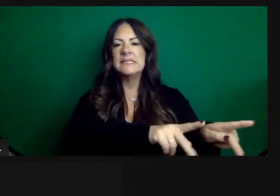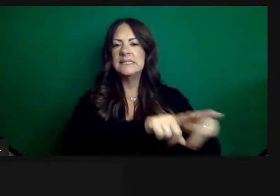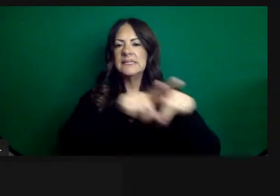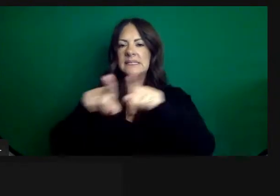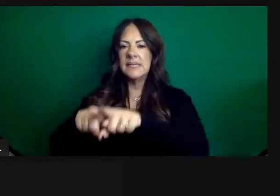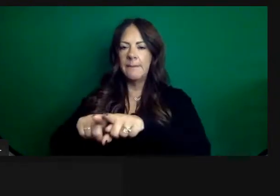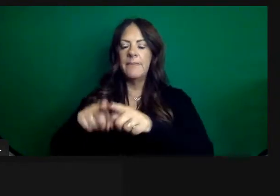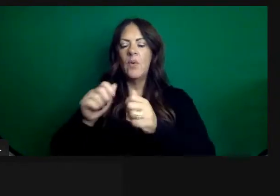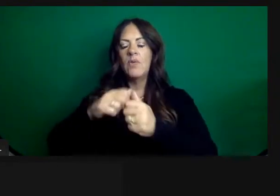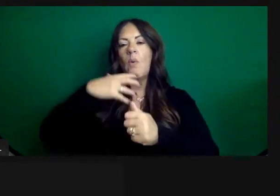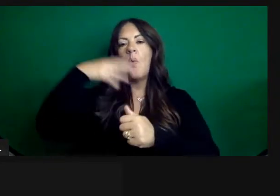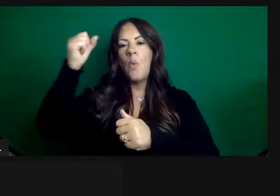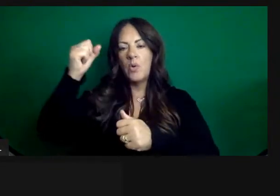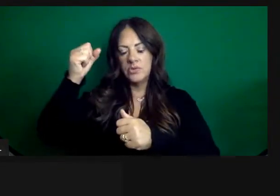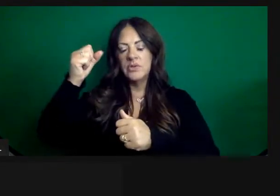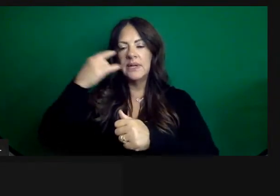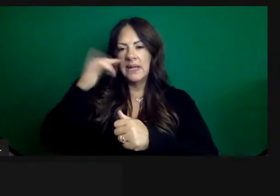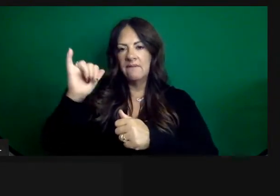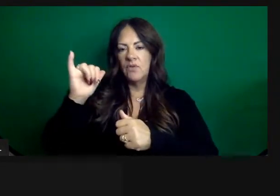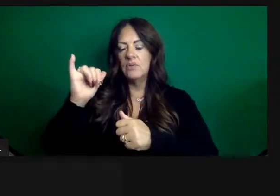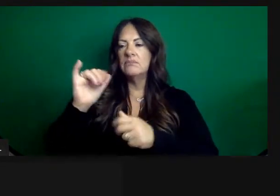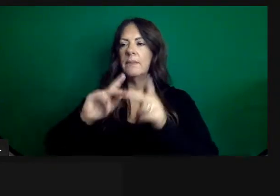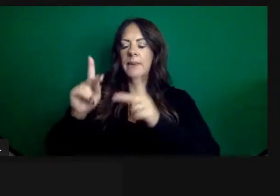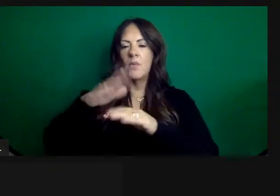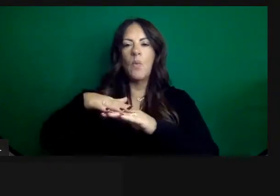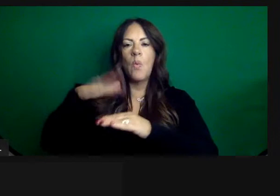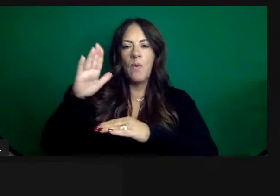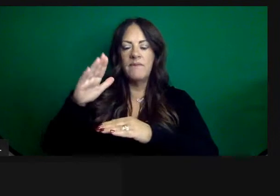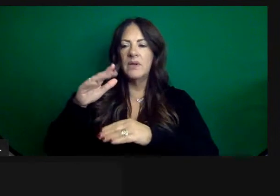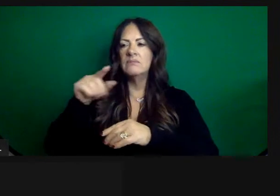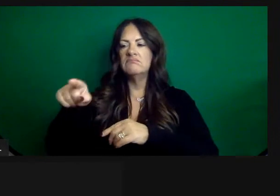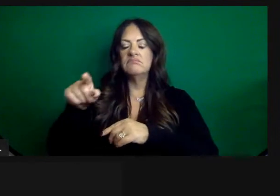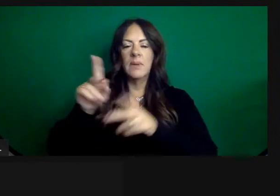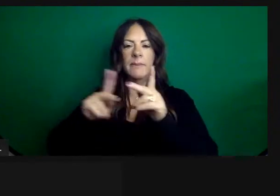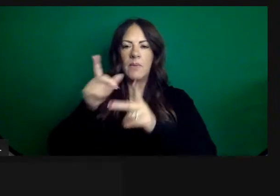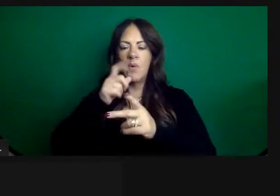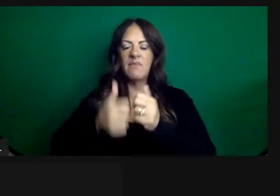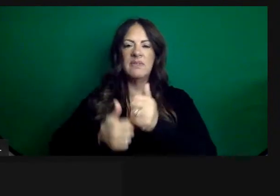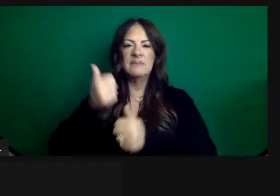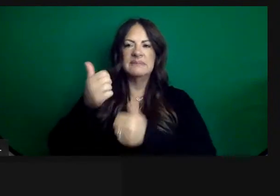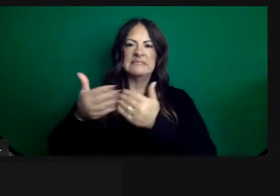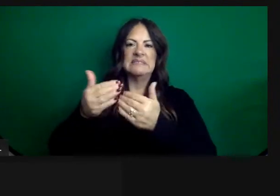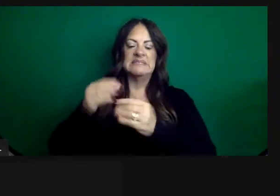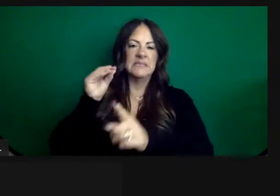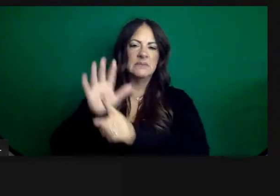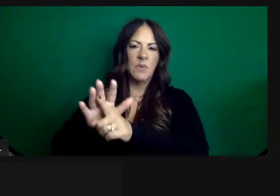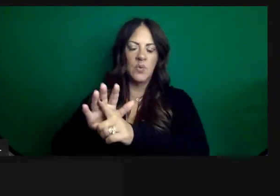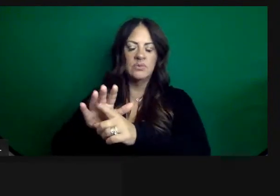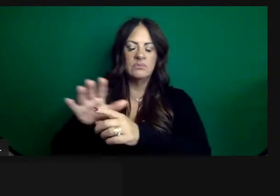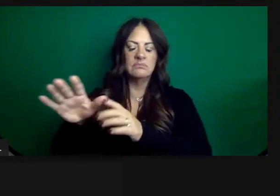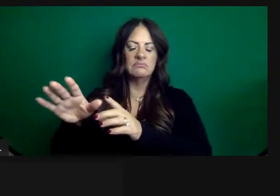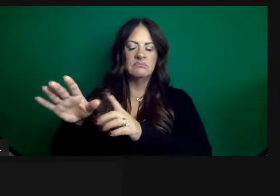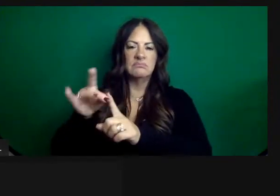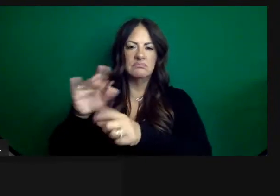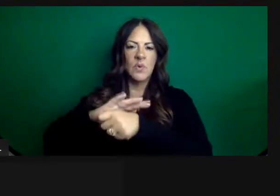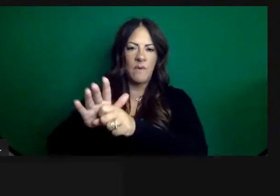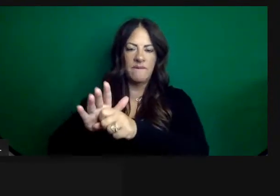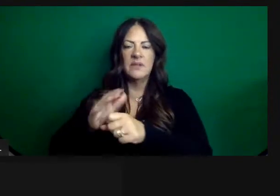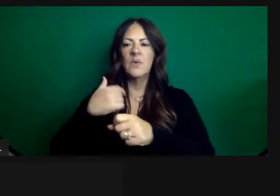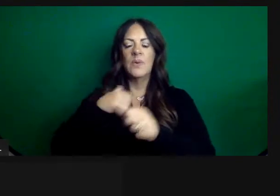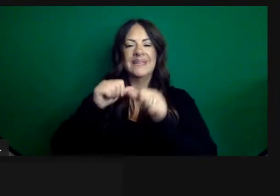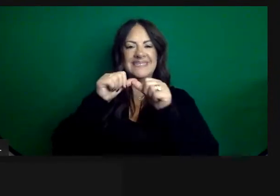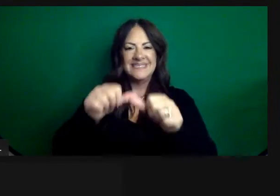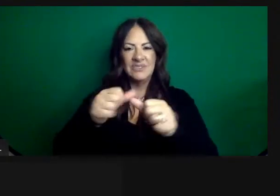those older Californians, those with some of the most significant exposure, so that we continue to save lives